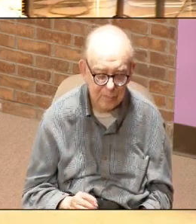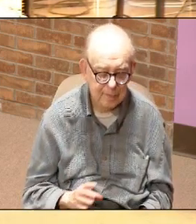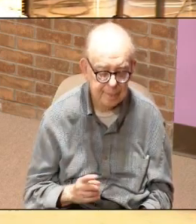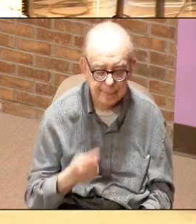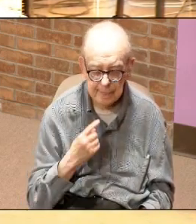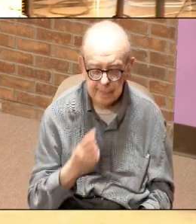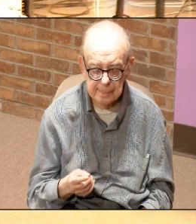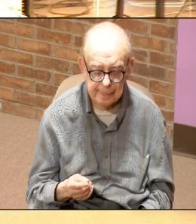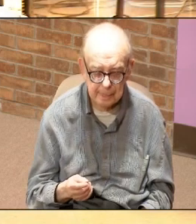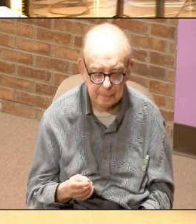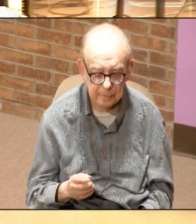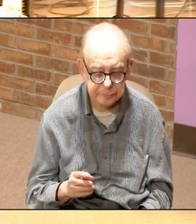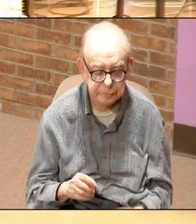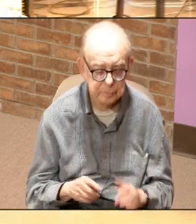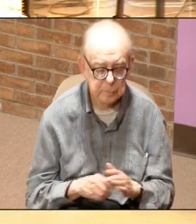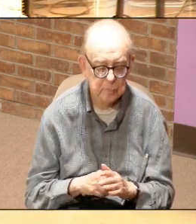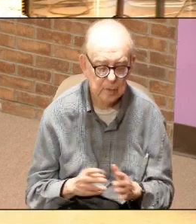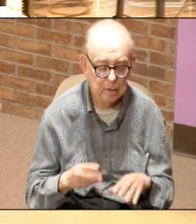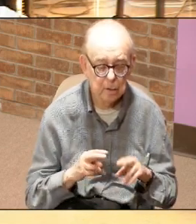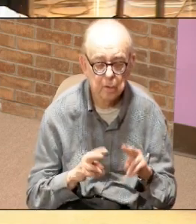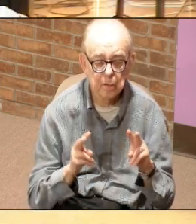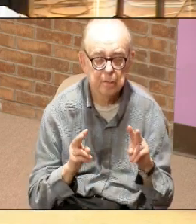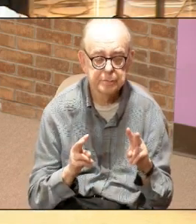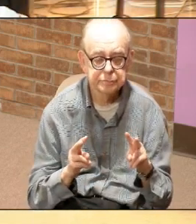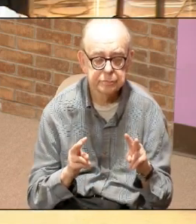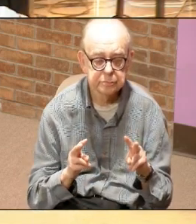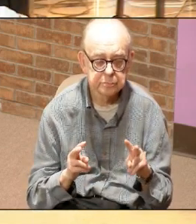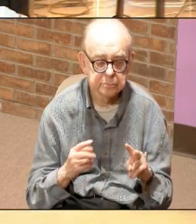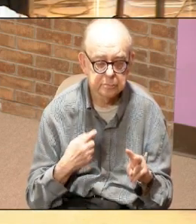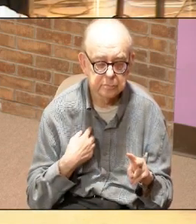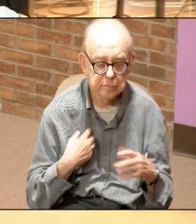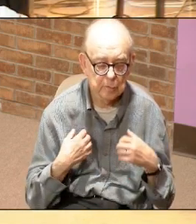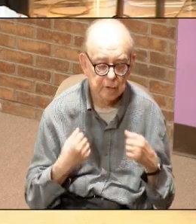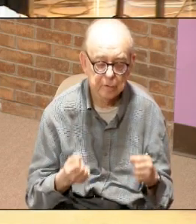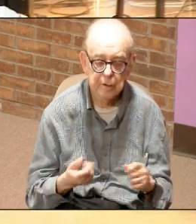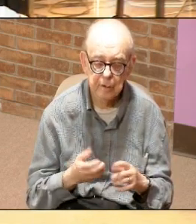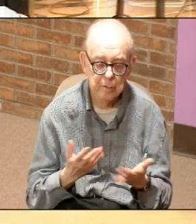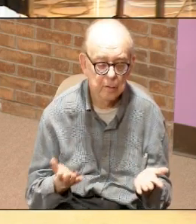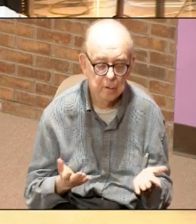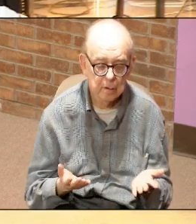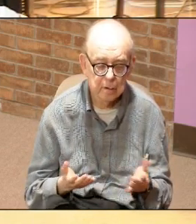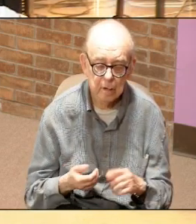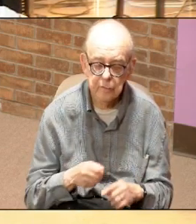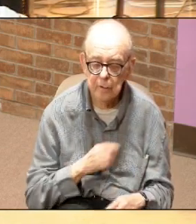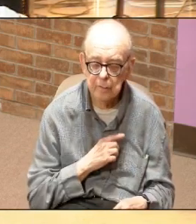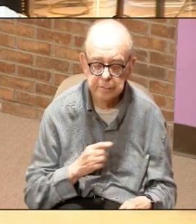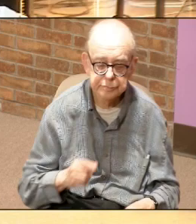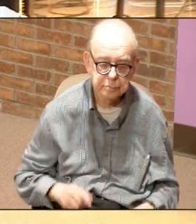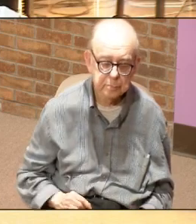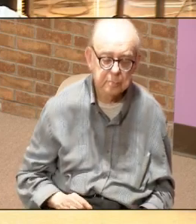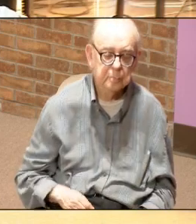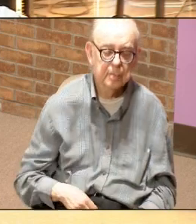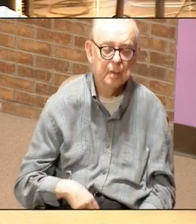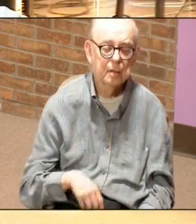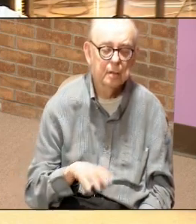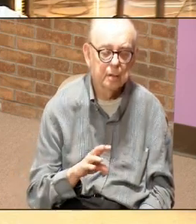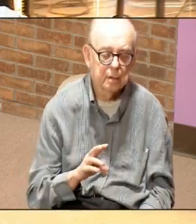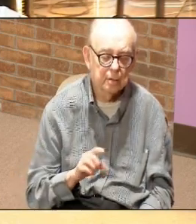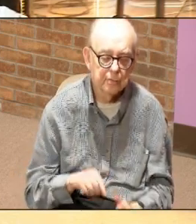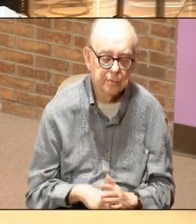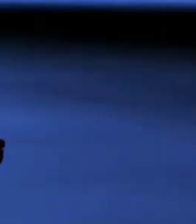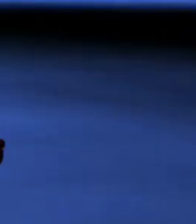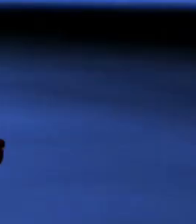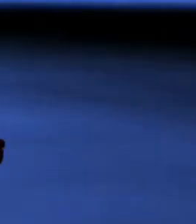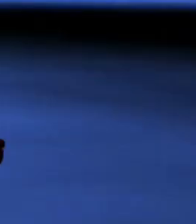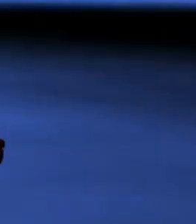it says, verse 1 and 2 says, look up, and where does my strength come from? It comes from the Lord. Here's what verses 7 and 8